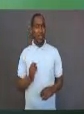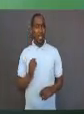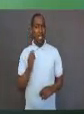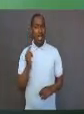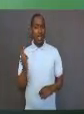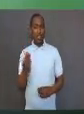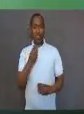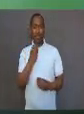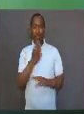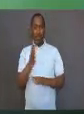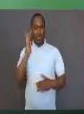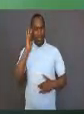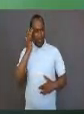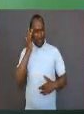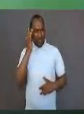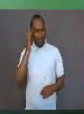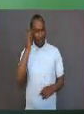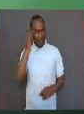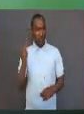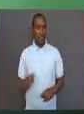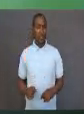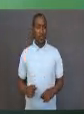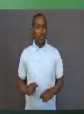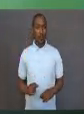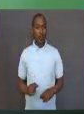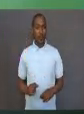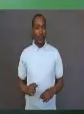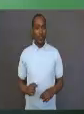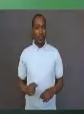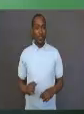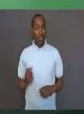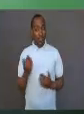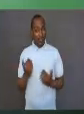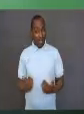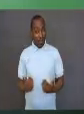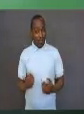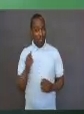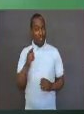something? Let us write about that experience.